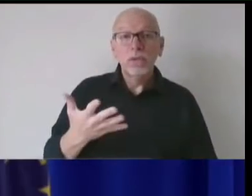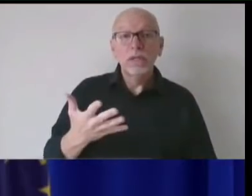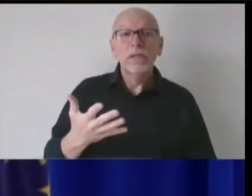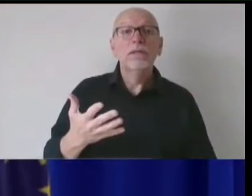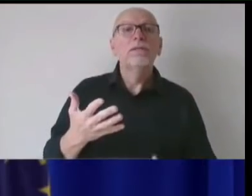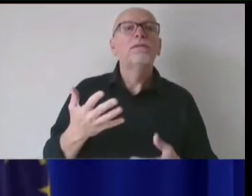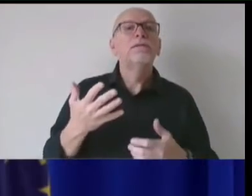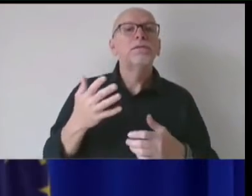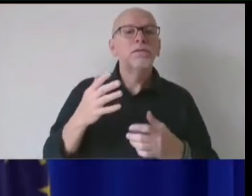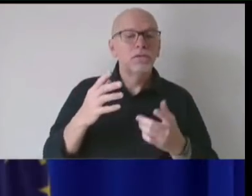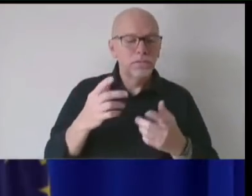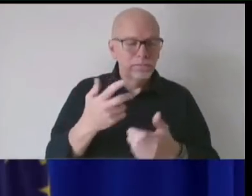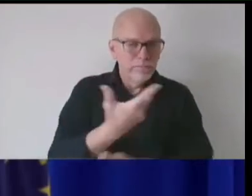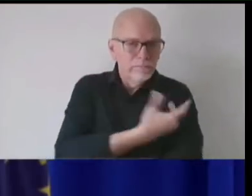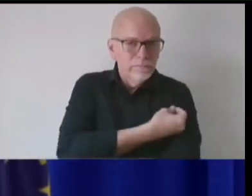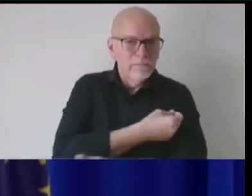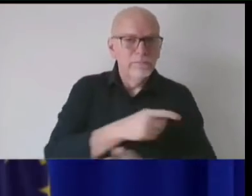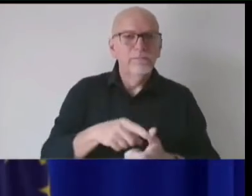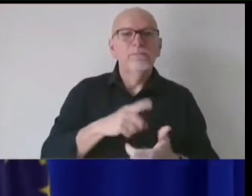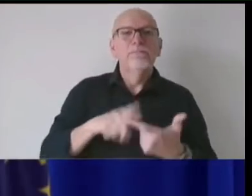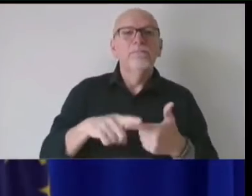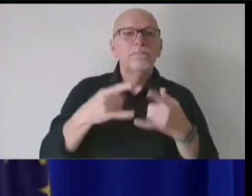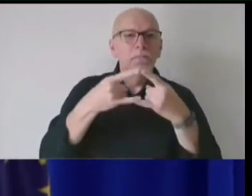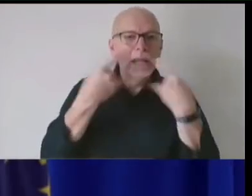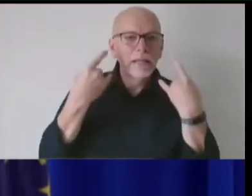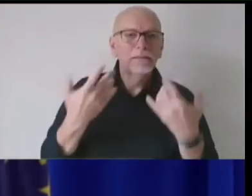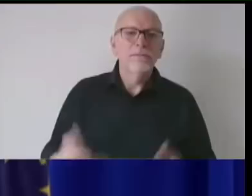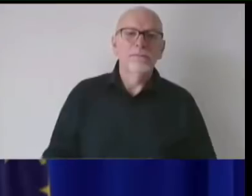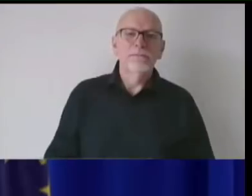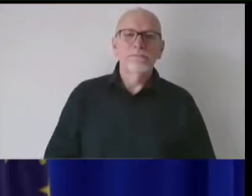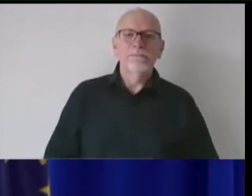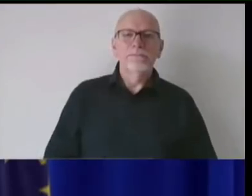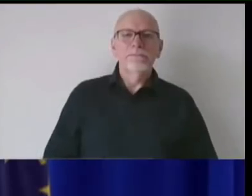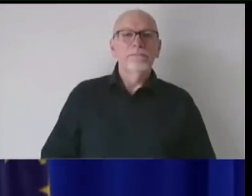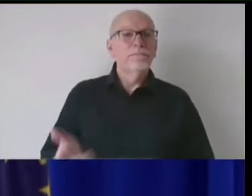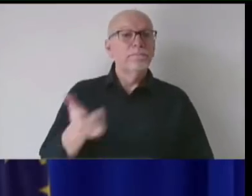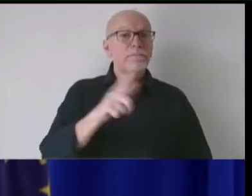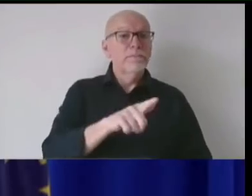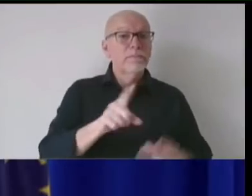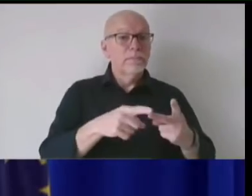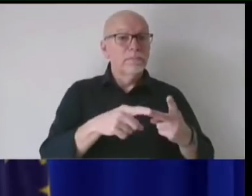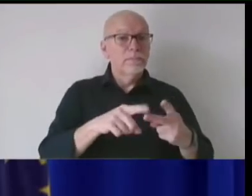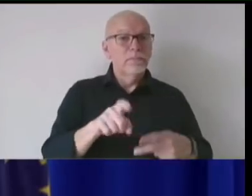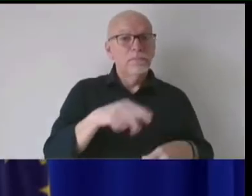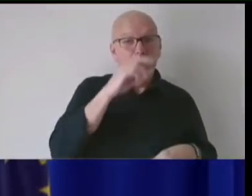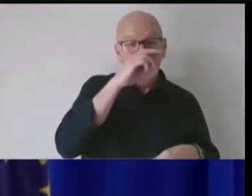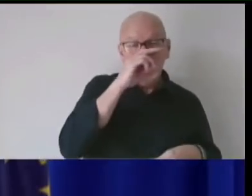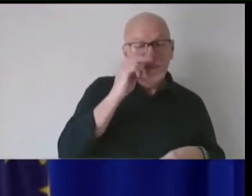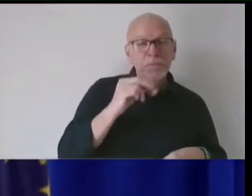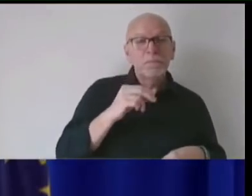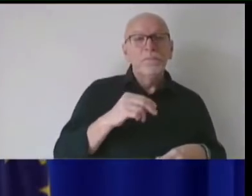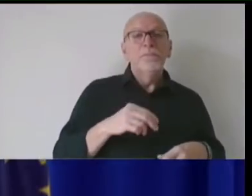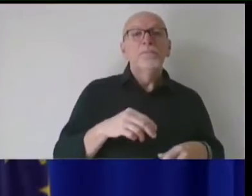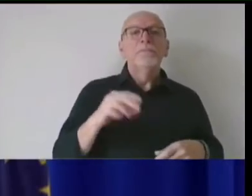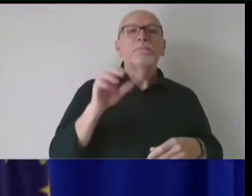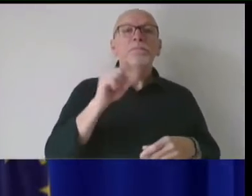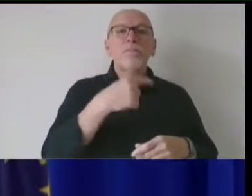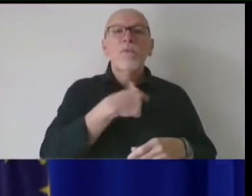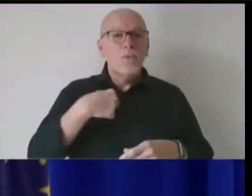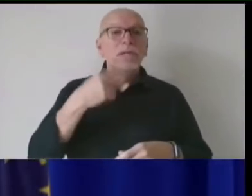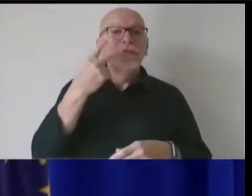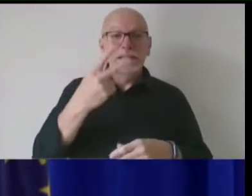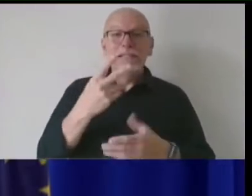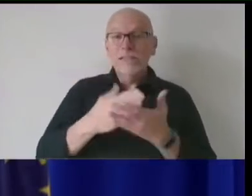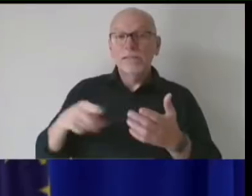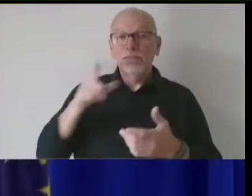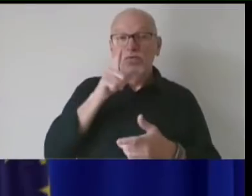mitigation. Get vaccinated and wear your masks. Lindsay, anything you want to add to that? So we have seen reinfections. We